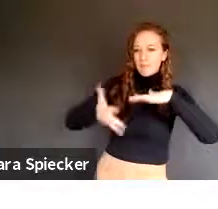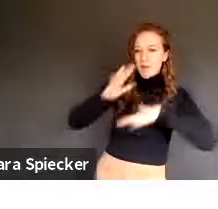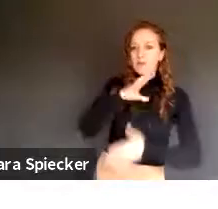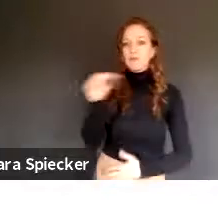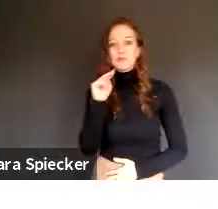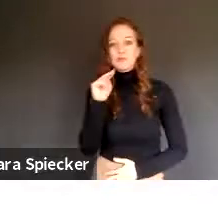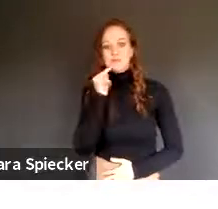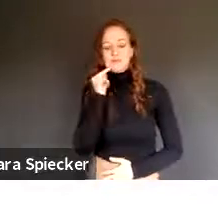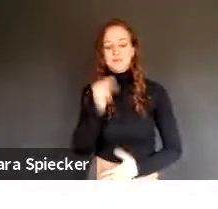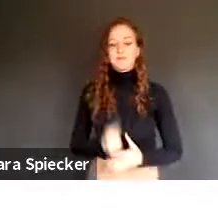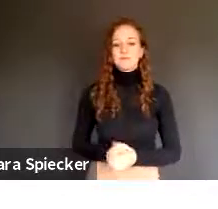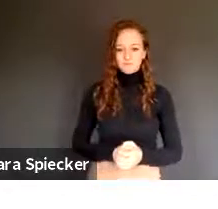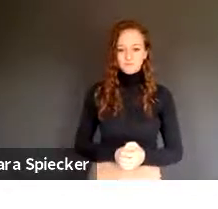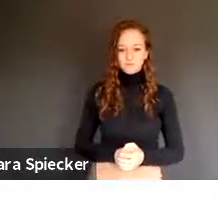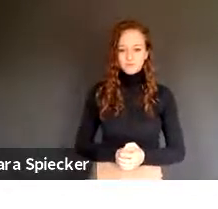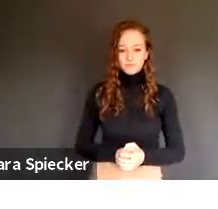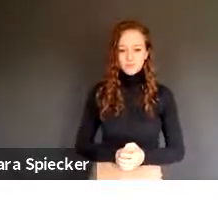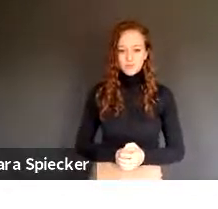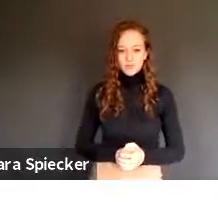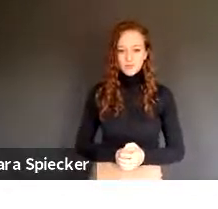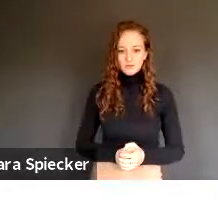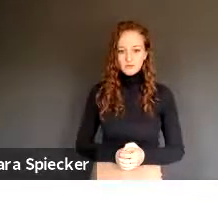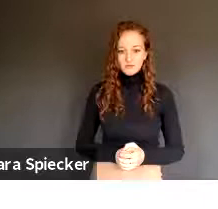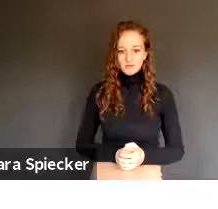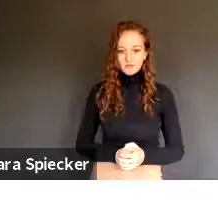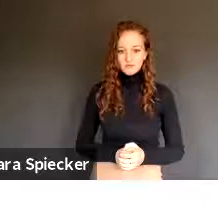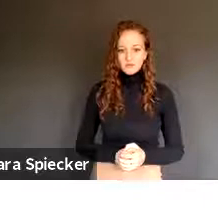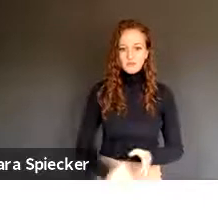that were more strongly influenced by coastal upwelling and dissolved inorganic nitrogen.